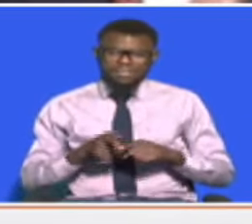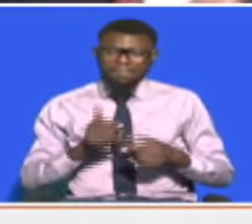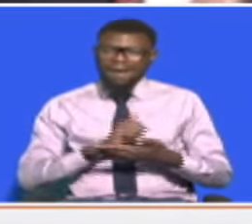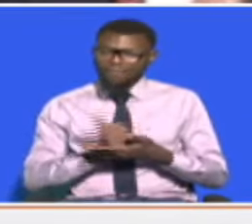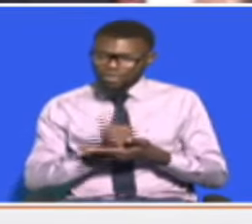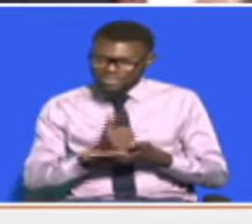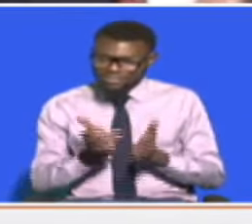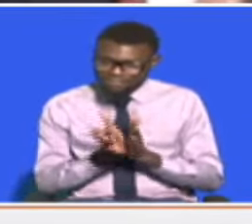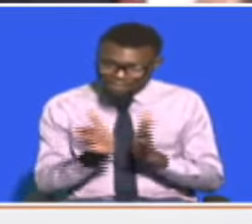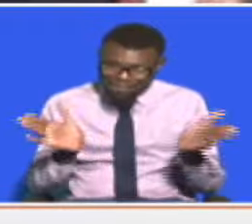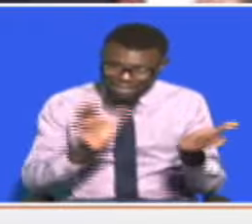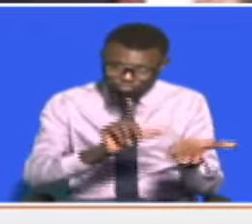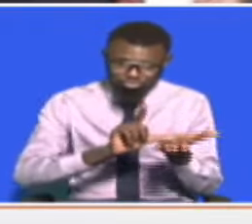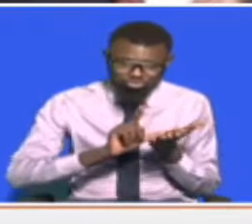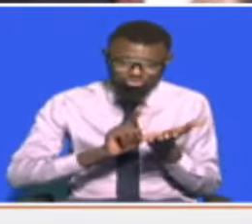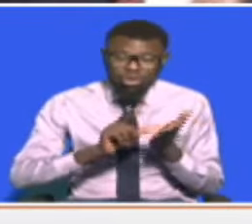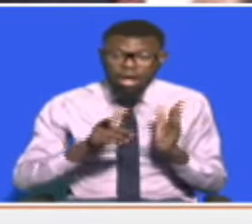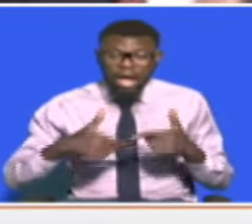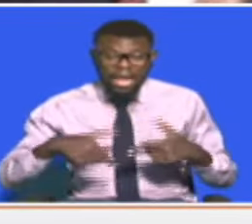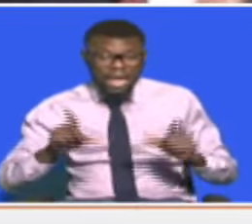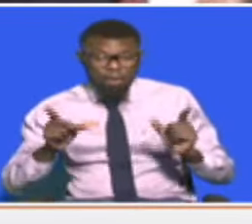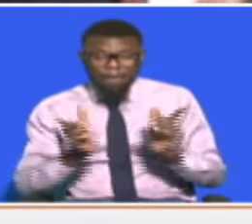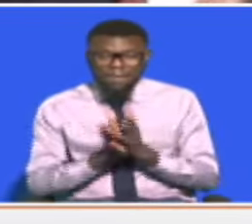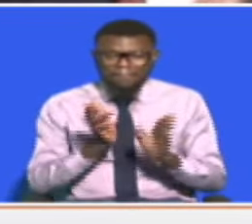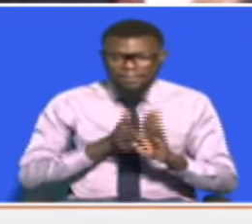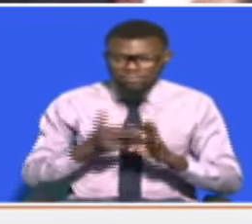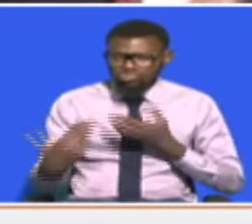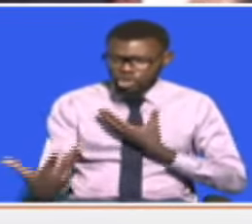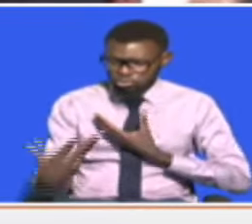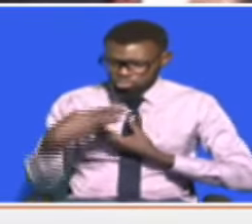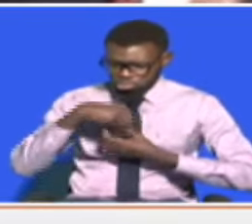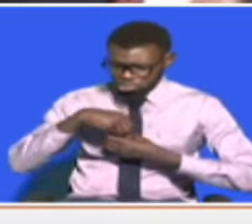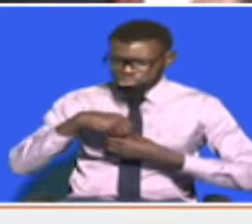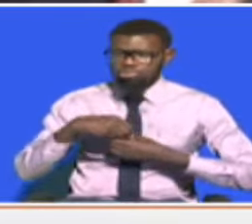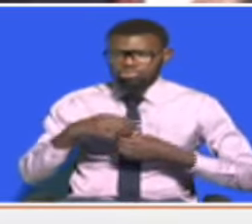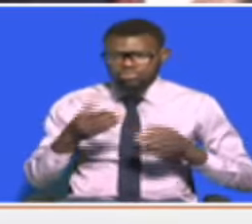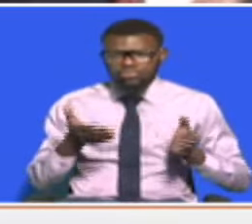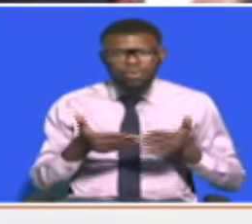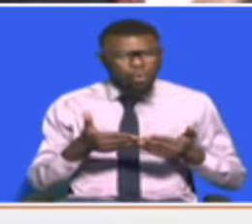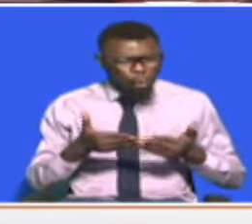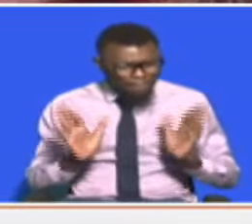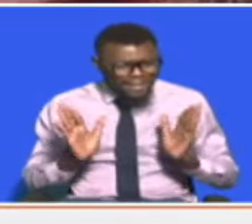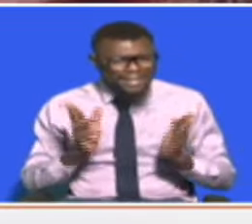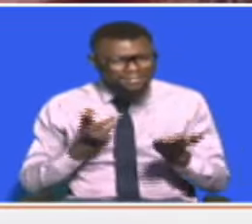enabling public participation in an inclusive, transparent, and accountable manner.